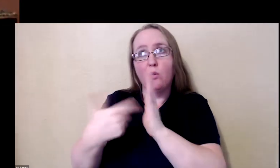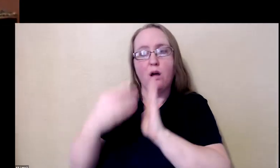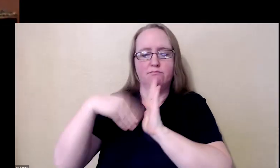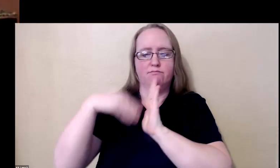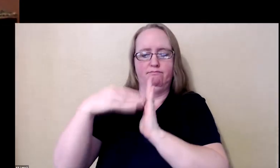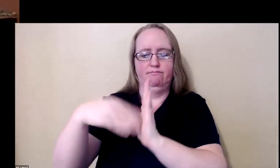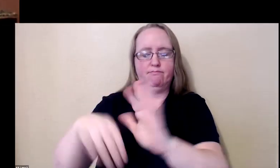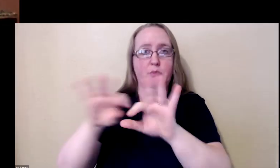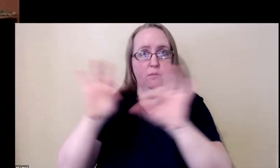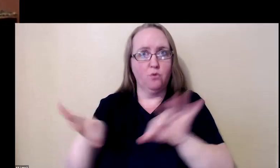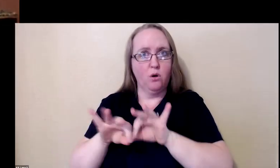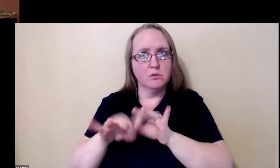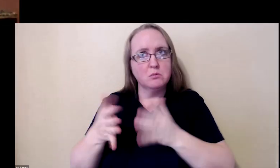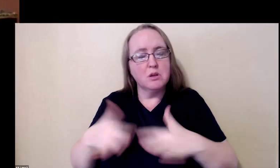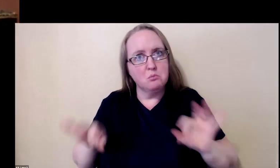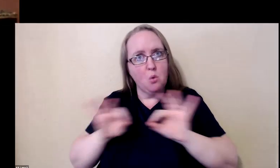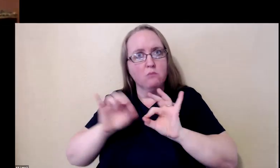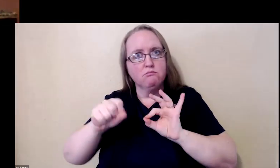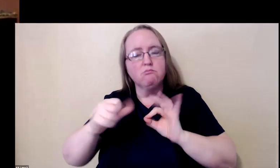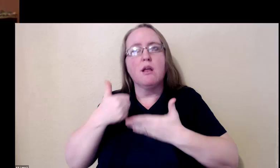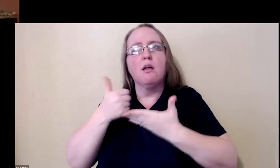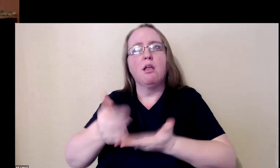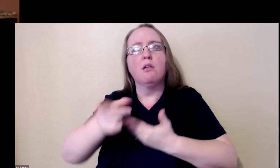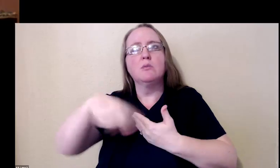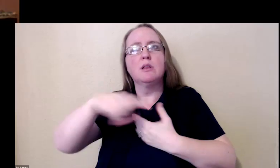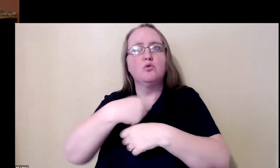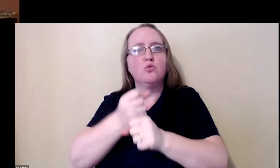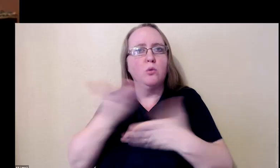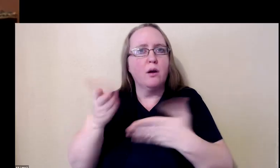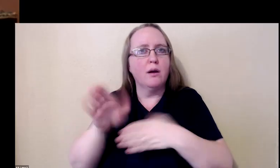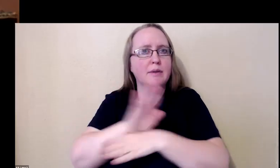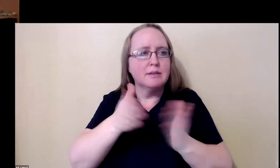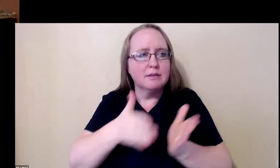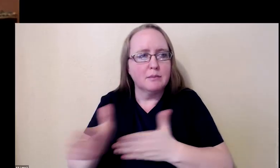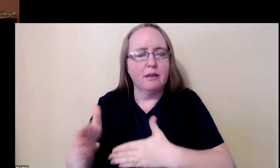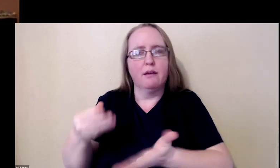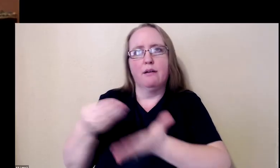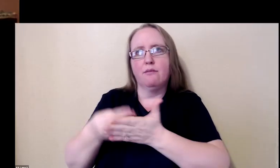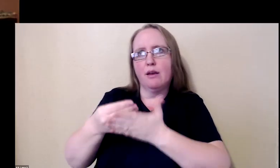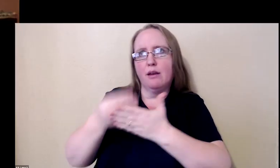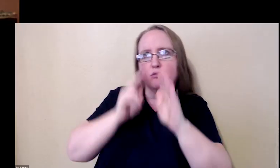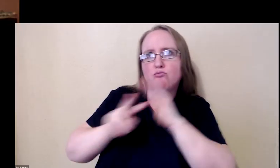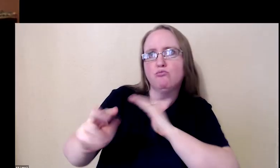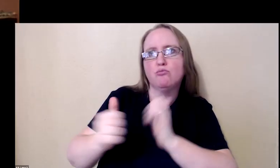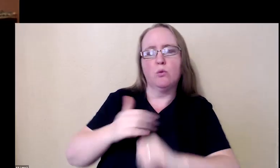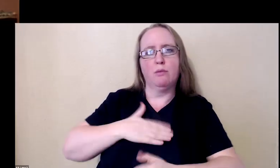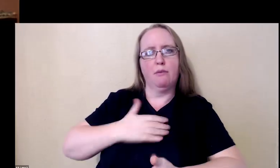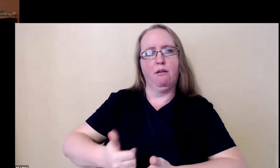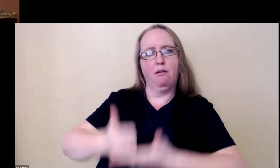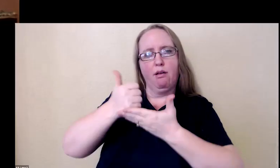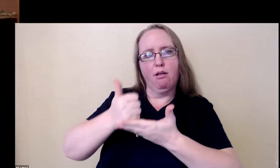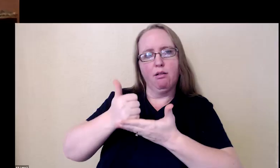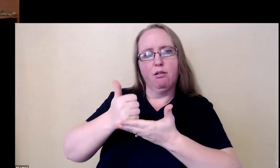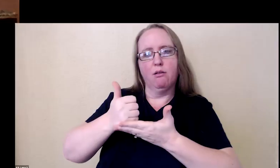forms, which are important. It helps them to then create a business plan and financial projections with my help and to really